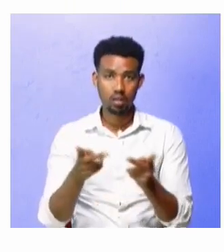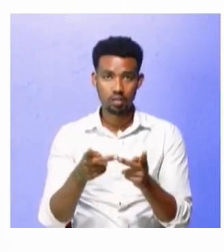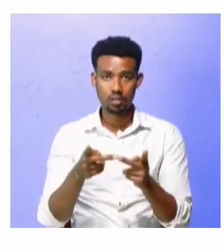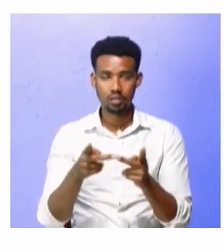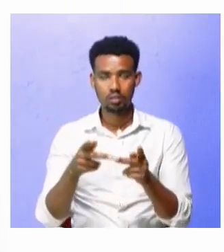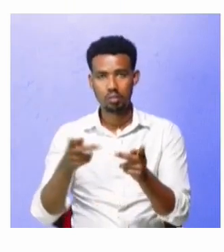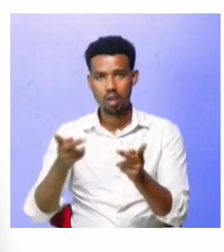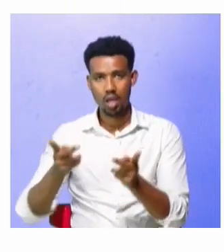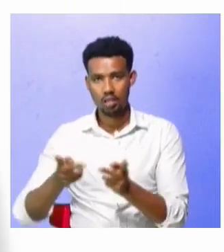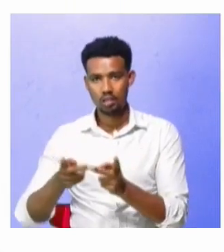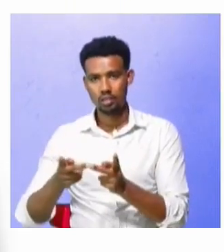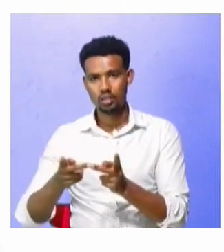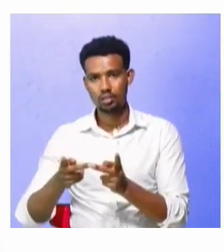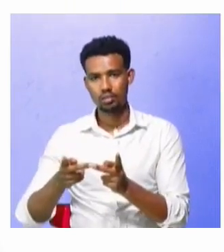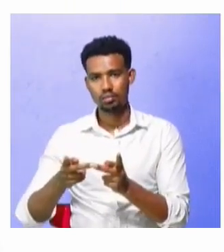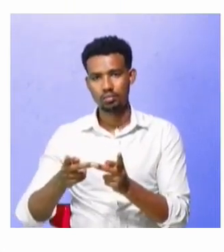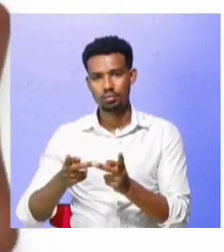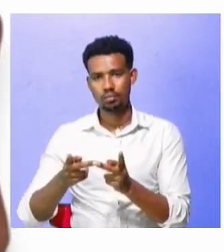place,